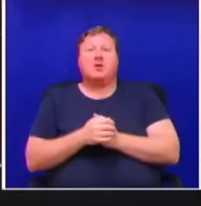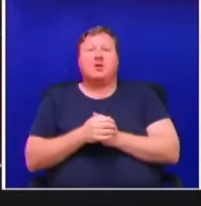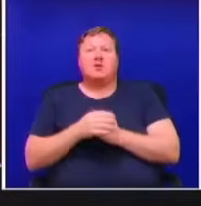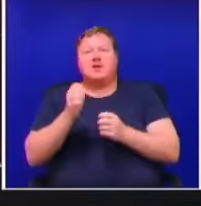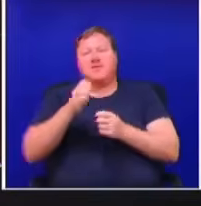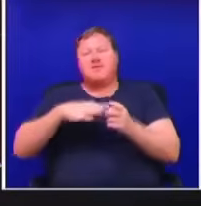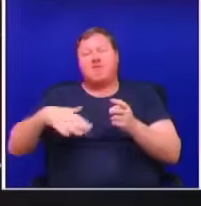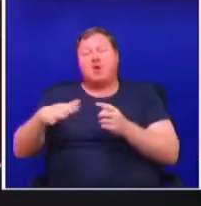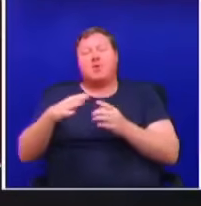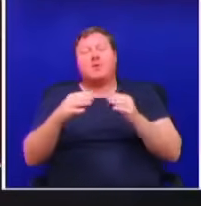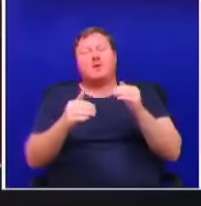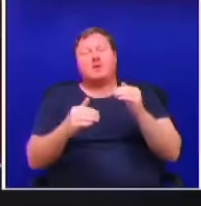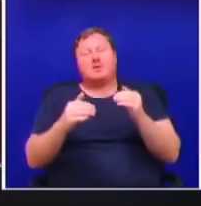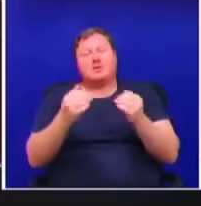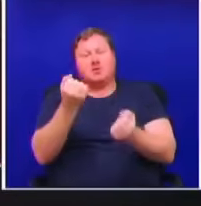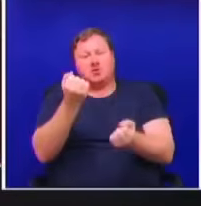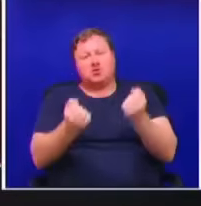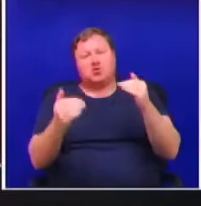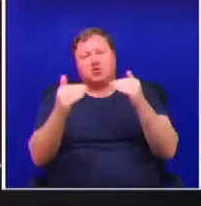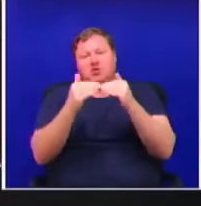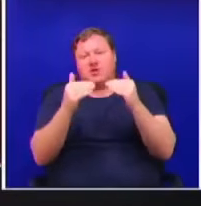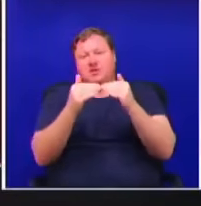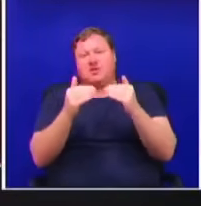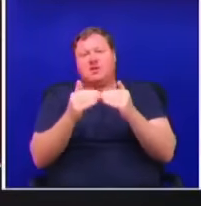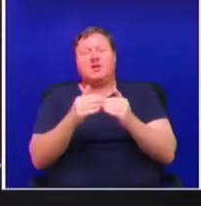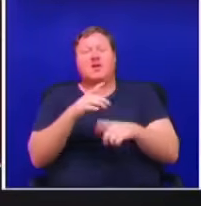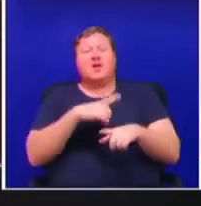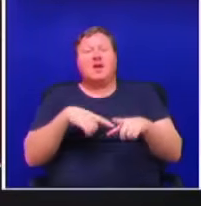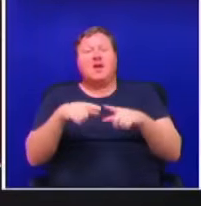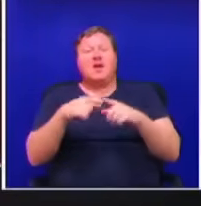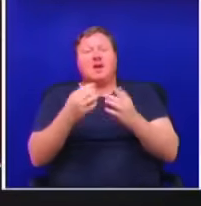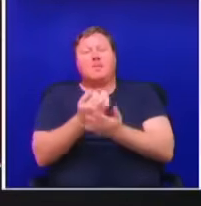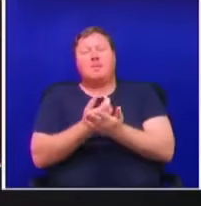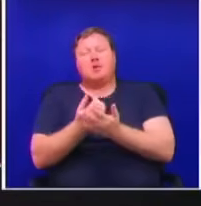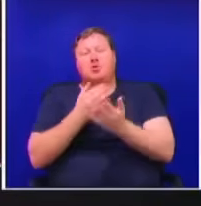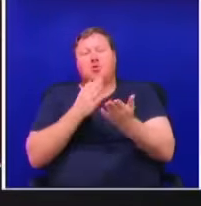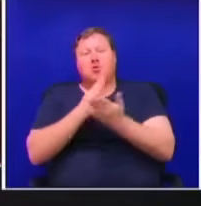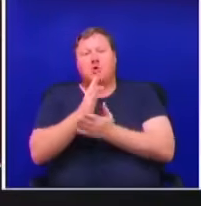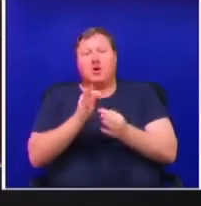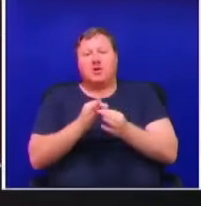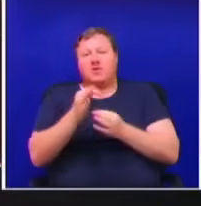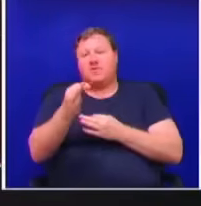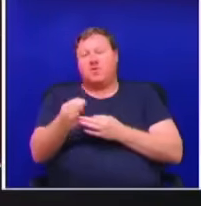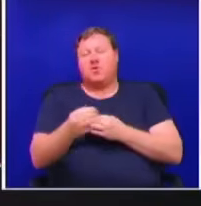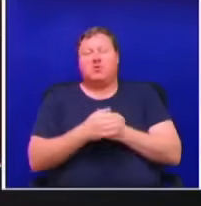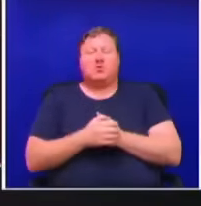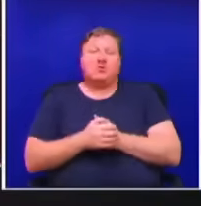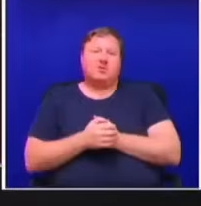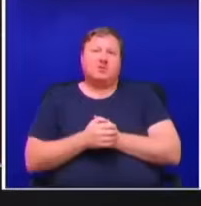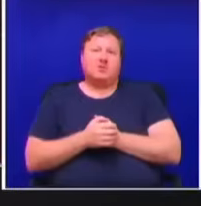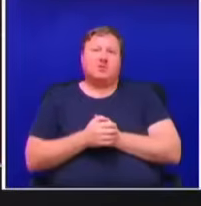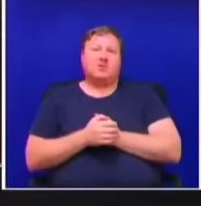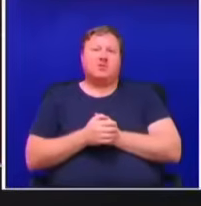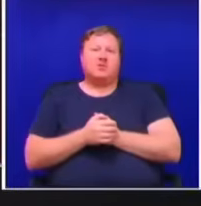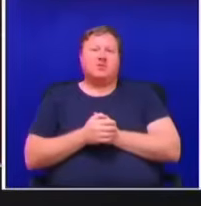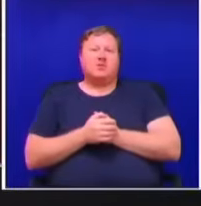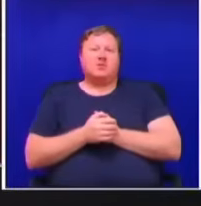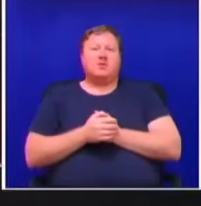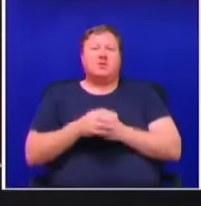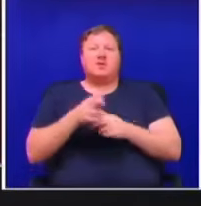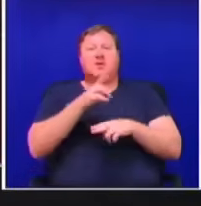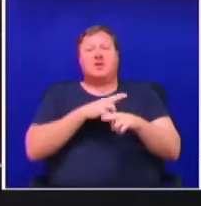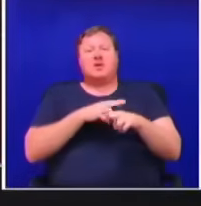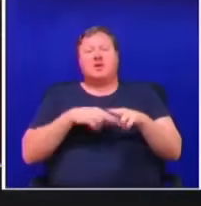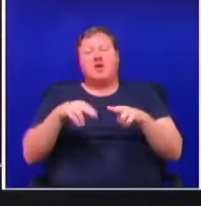justice, advancing land and mineral rights. Now, delegates to the first National